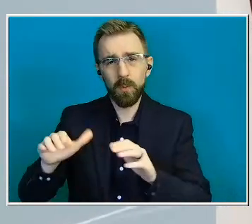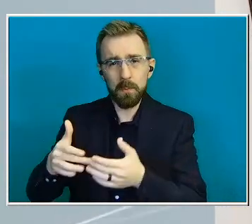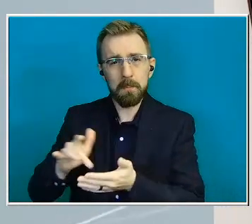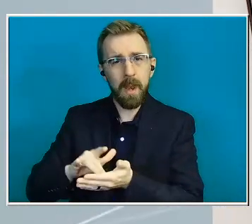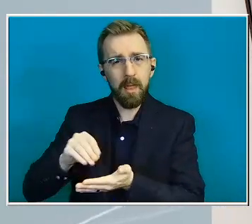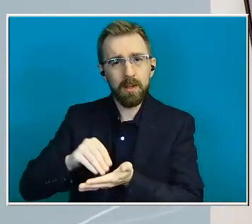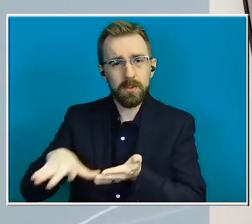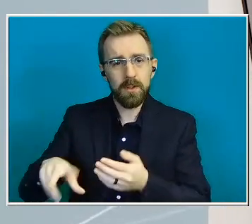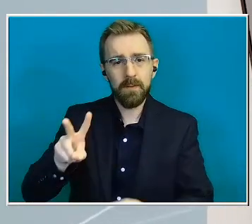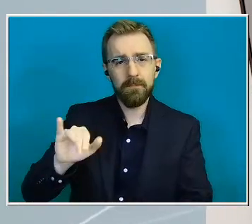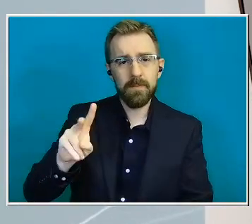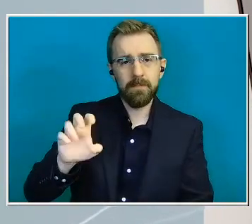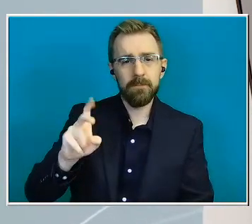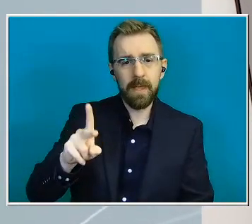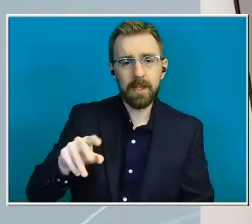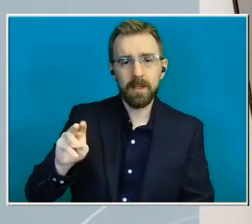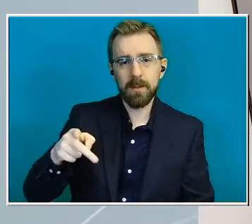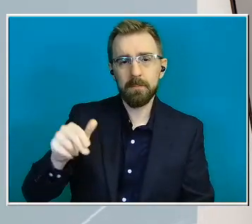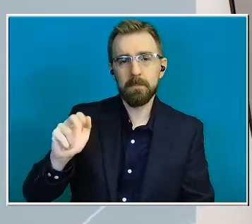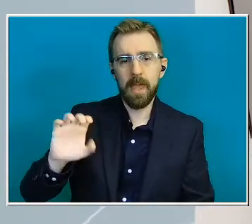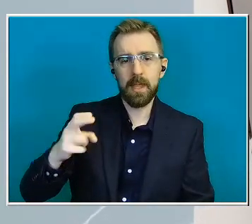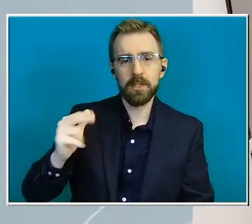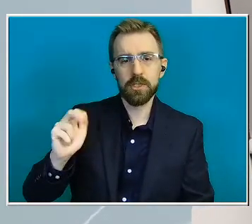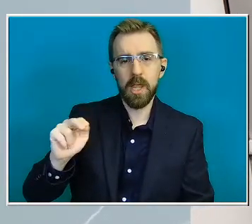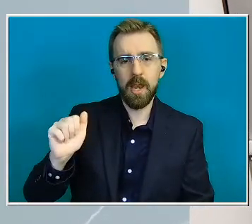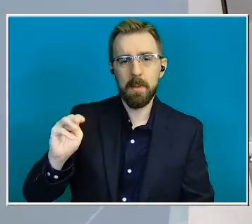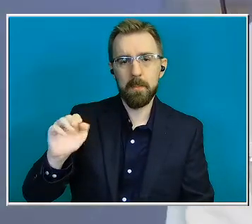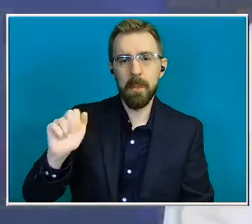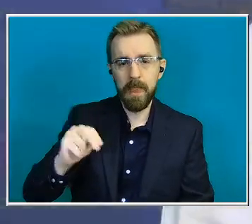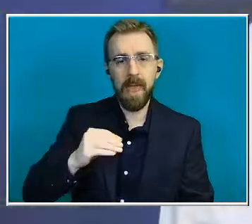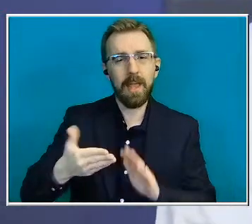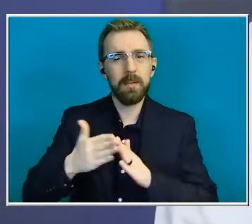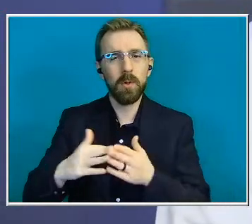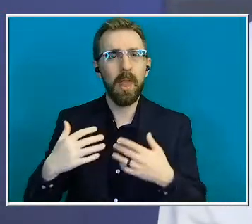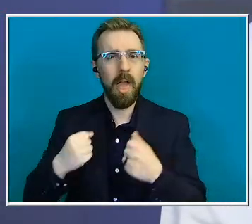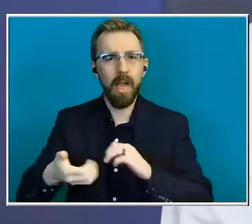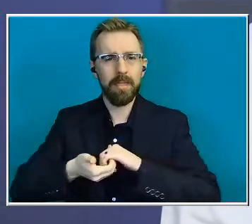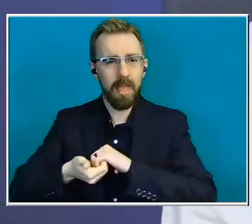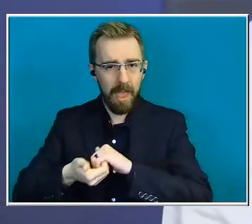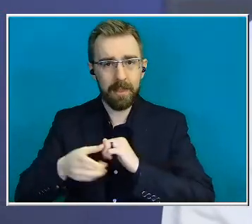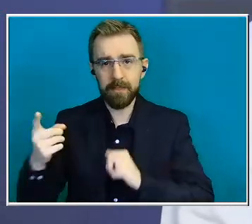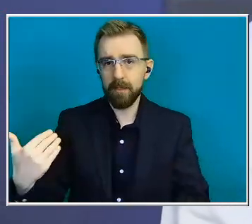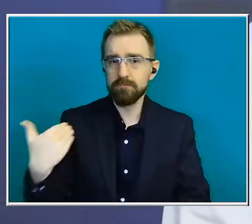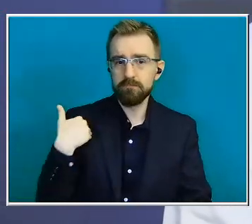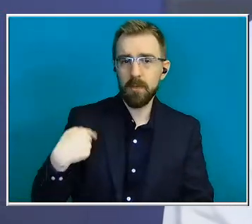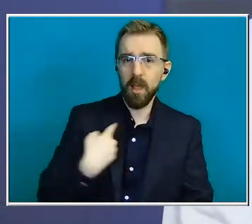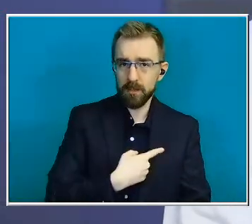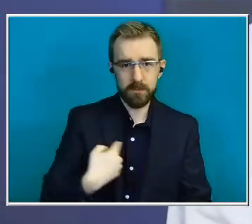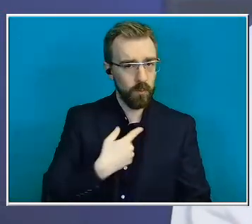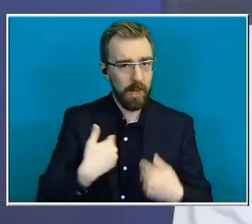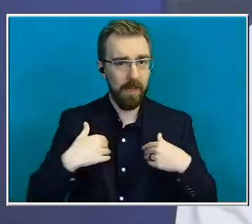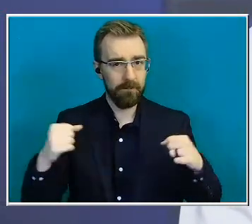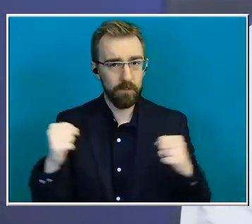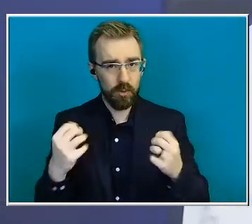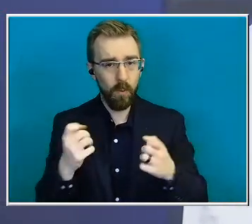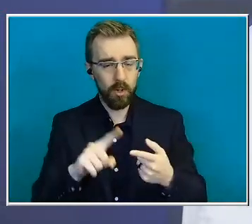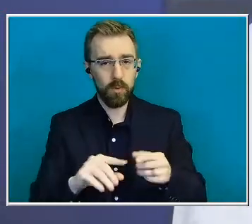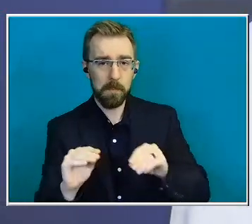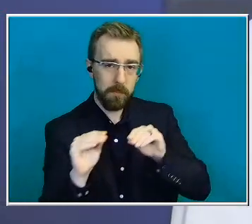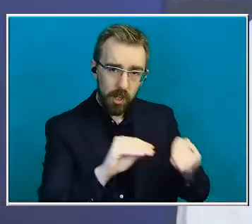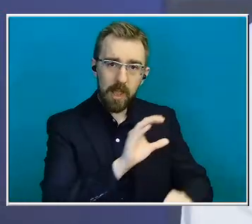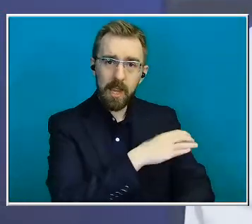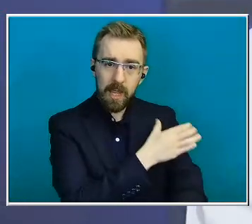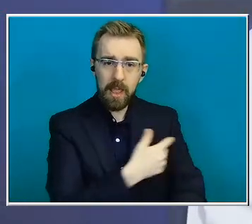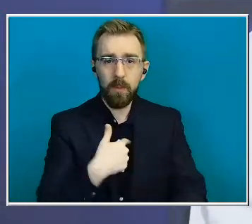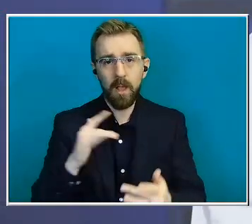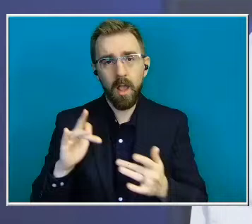Panchanaman and the Community Health Alliance, it's a student organization, they came to us and they said, we got a refrigerator, we want to put it in your clinic, we've made the contact with harvesters